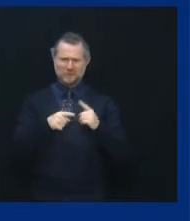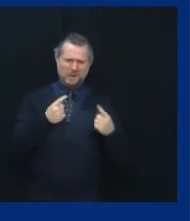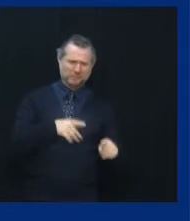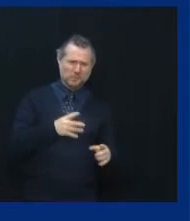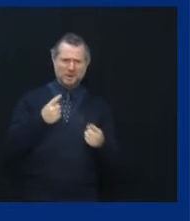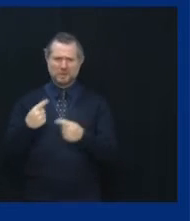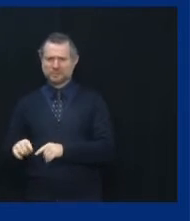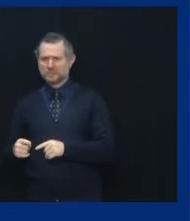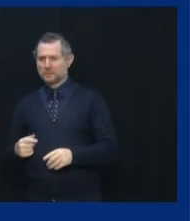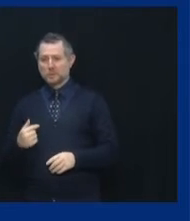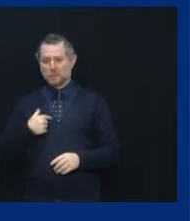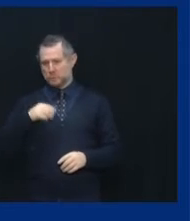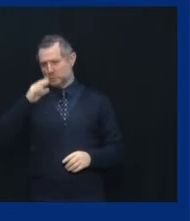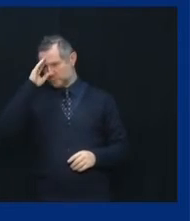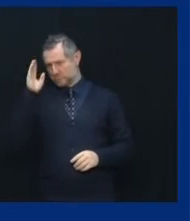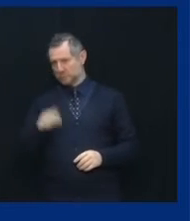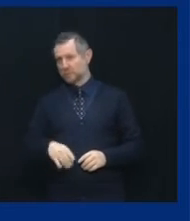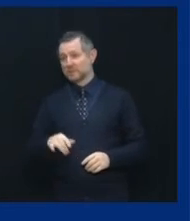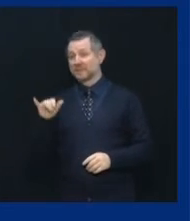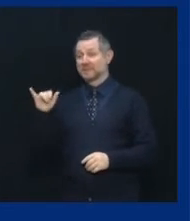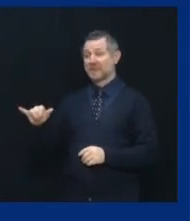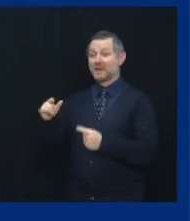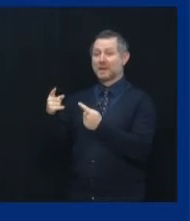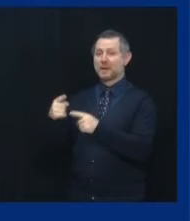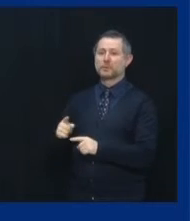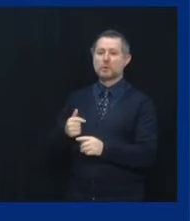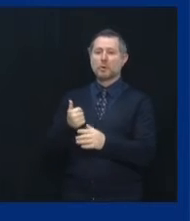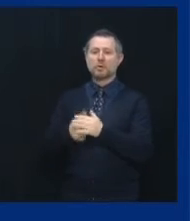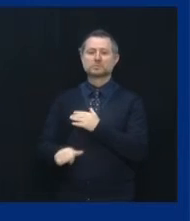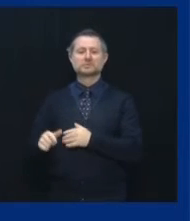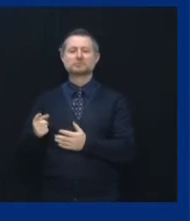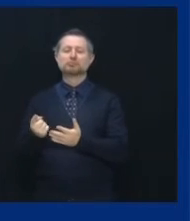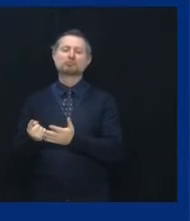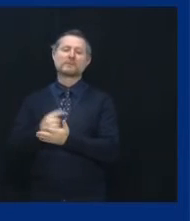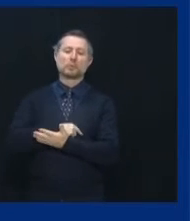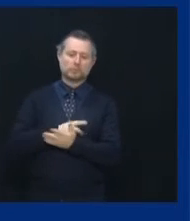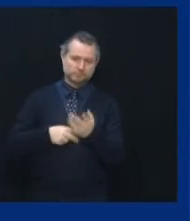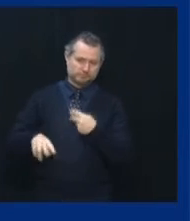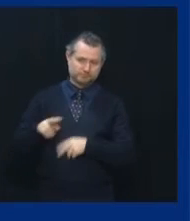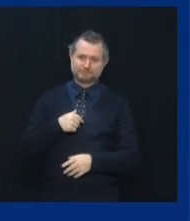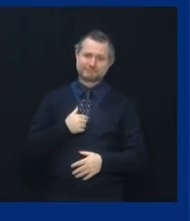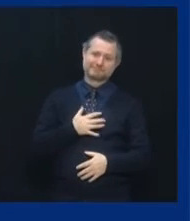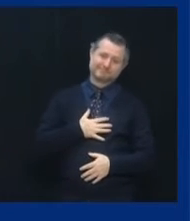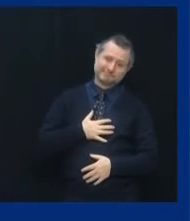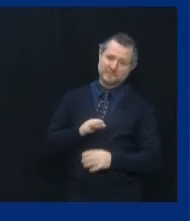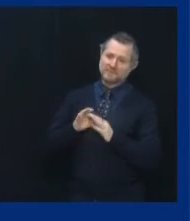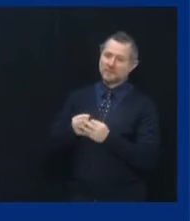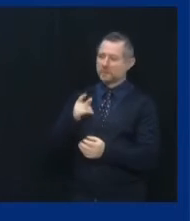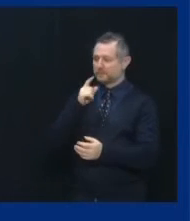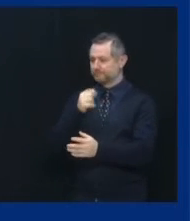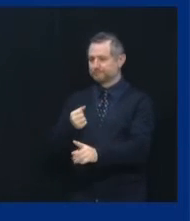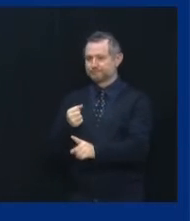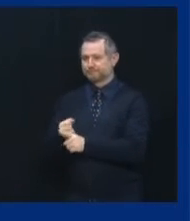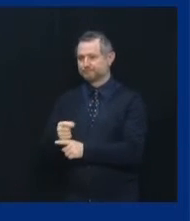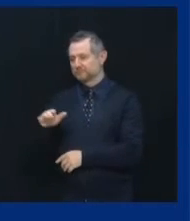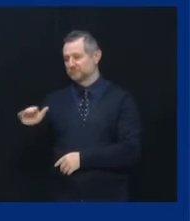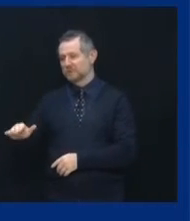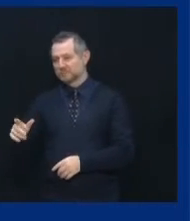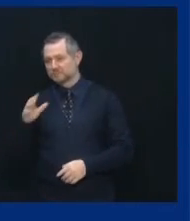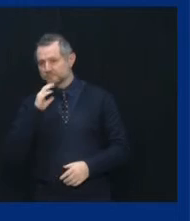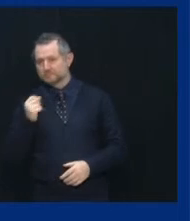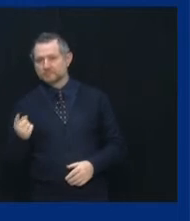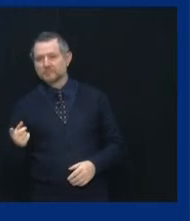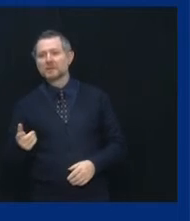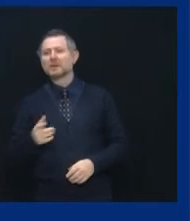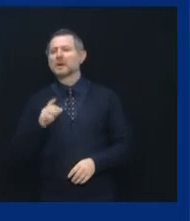the event in question is under review, and obviously our heart goes out to the family who lost someone. Yeah, I did not see those